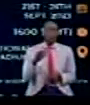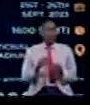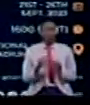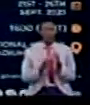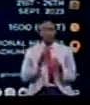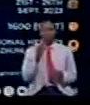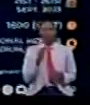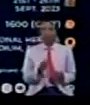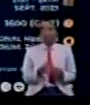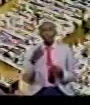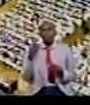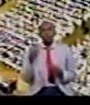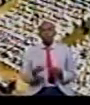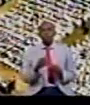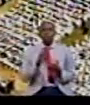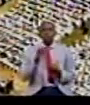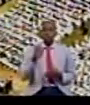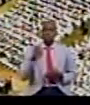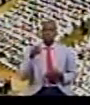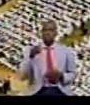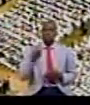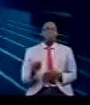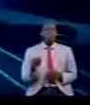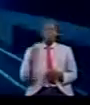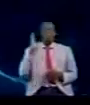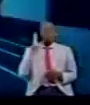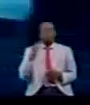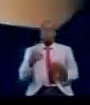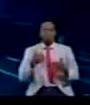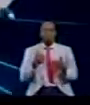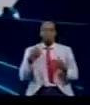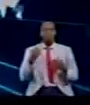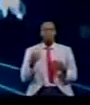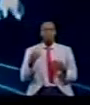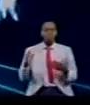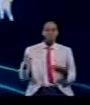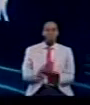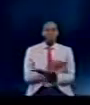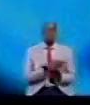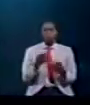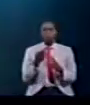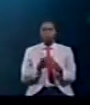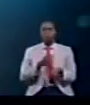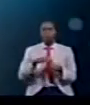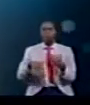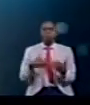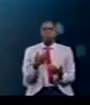shall see in the evening. I mean, in the night. Yes, 2 o'clock. Thank you.